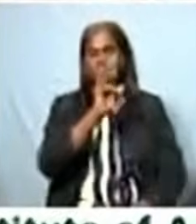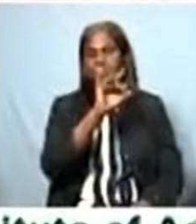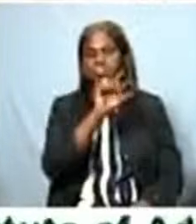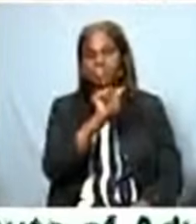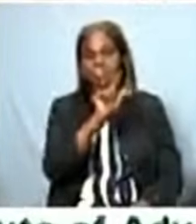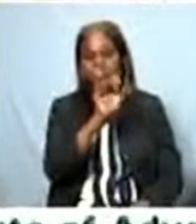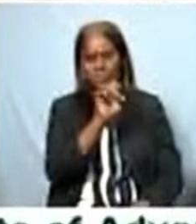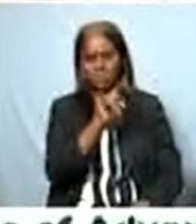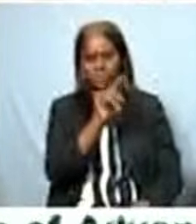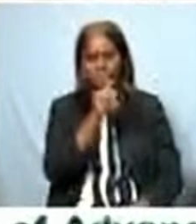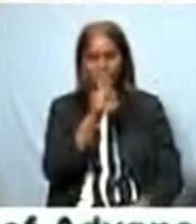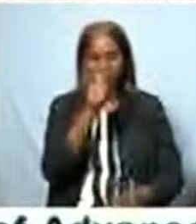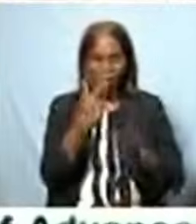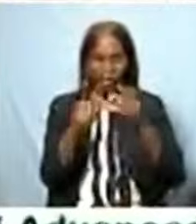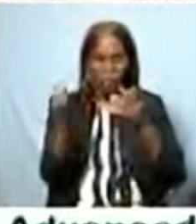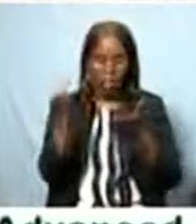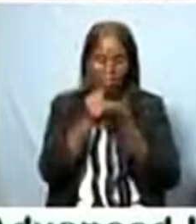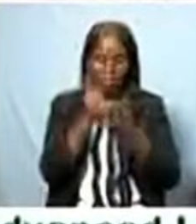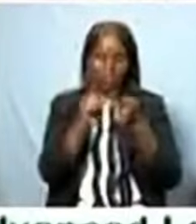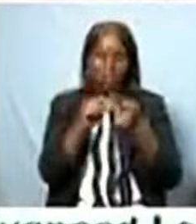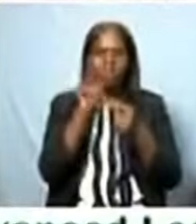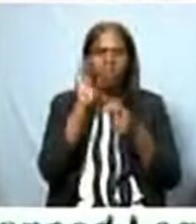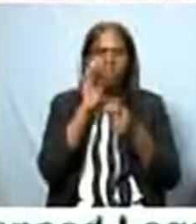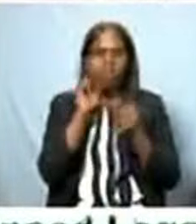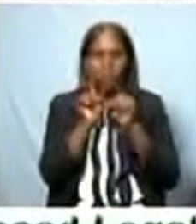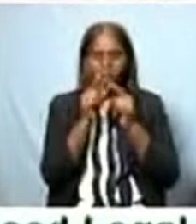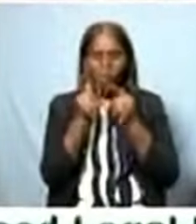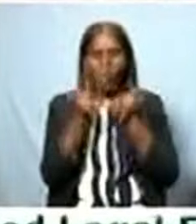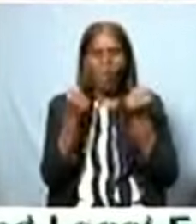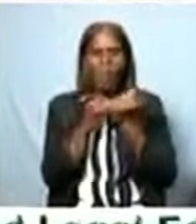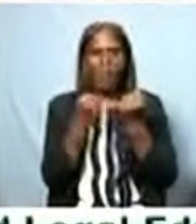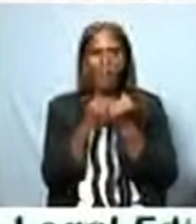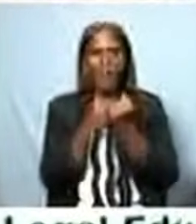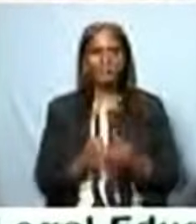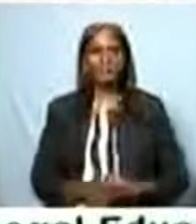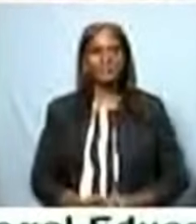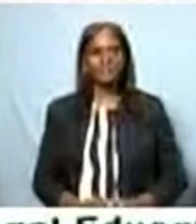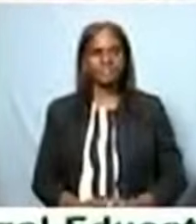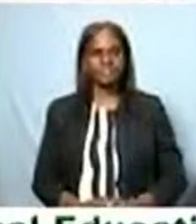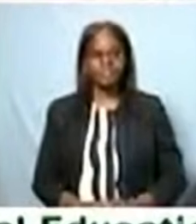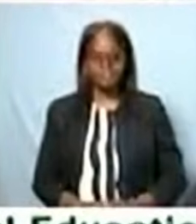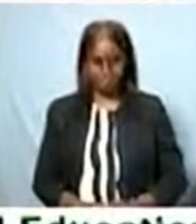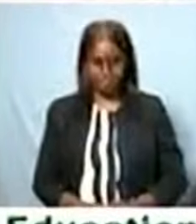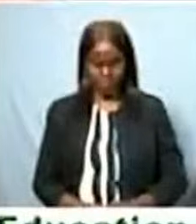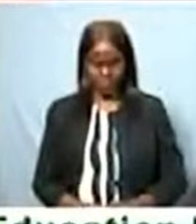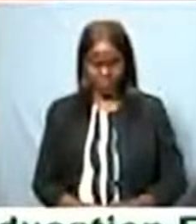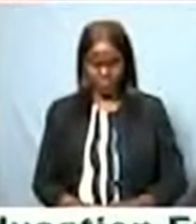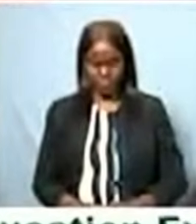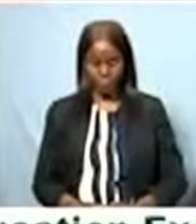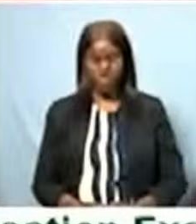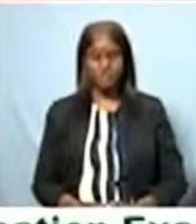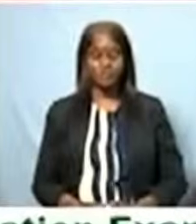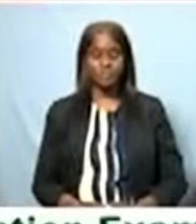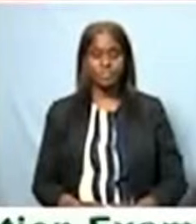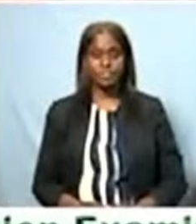and is admitted to the bar. I submit, Madam Speaker. Thank you.